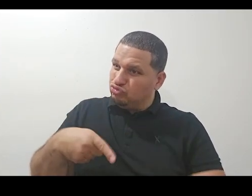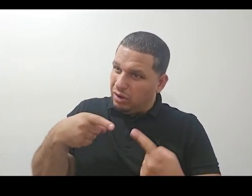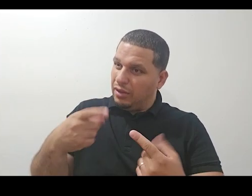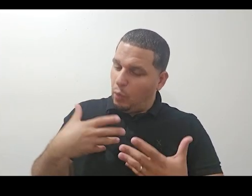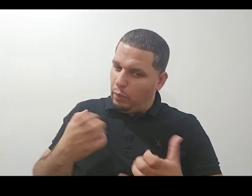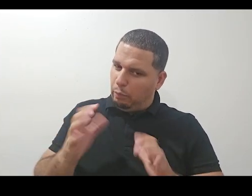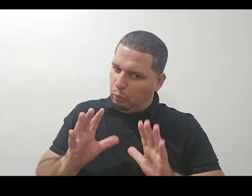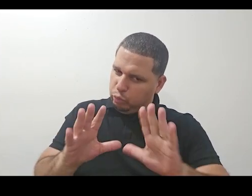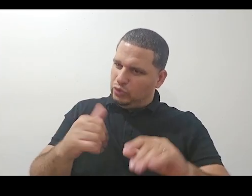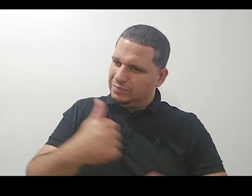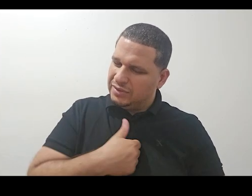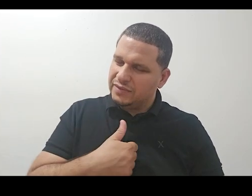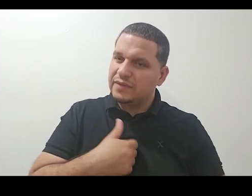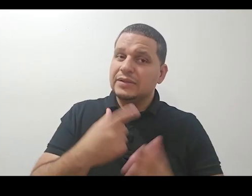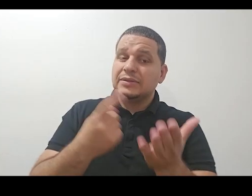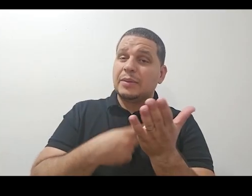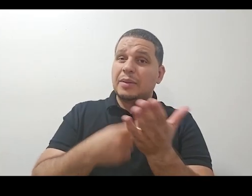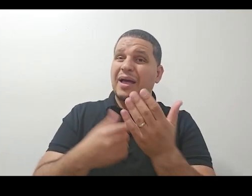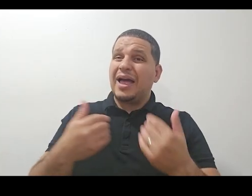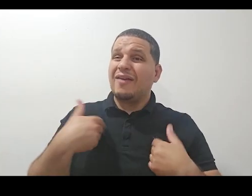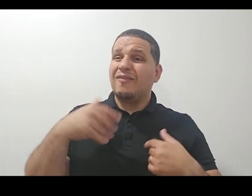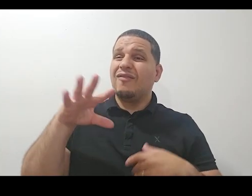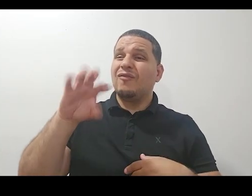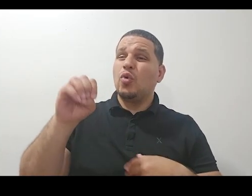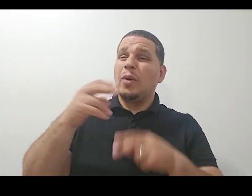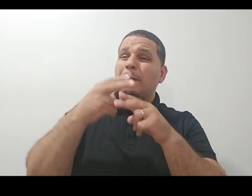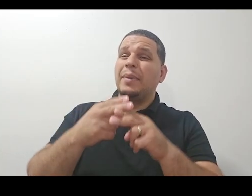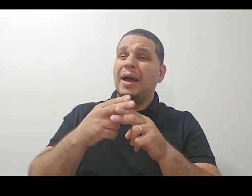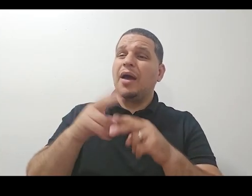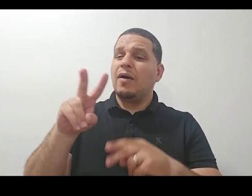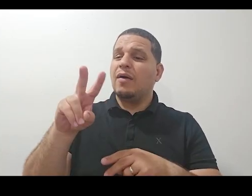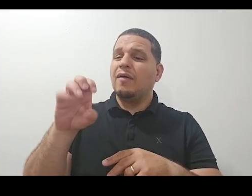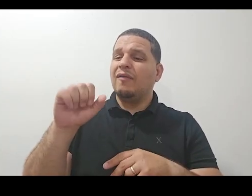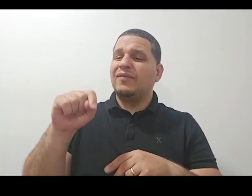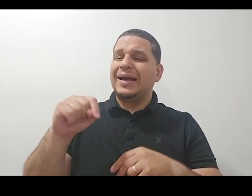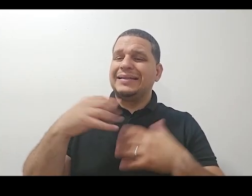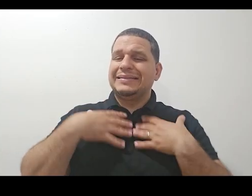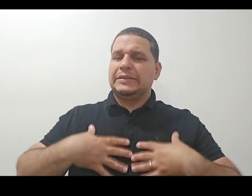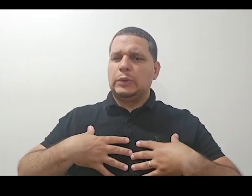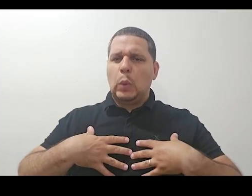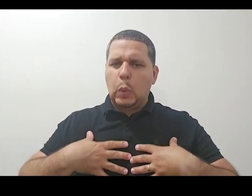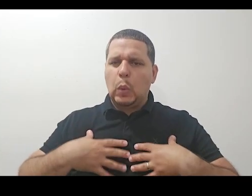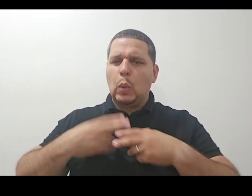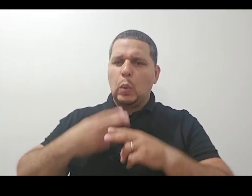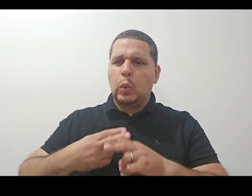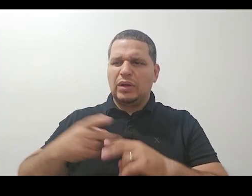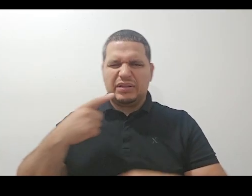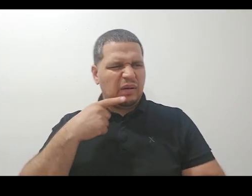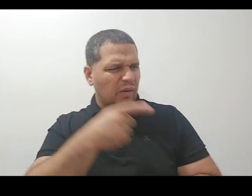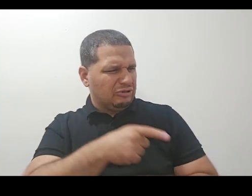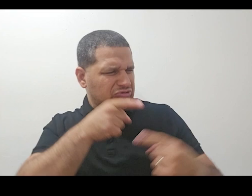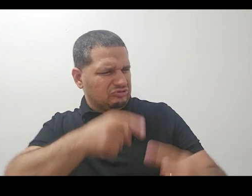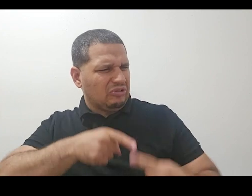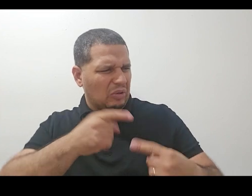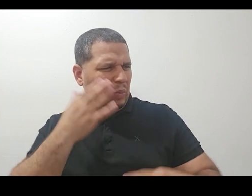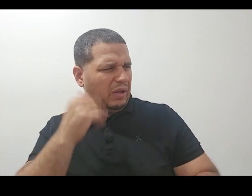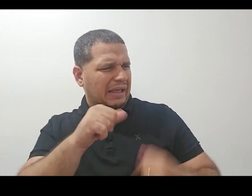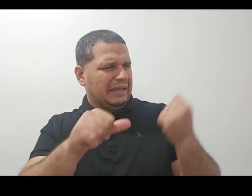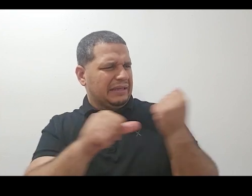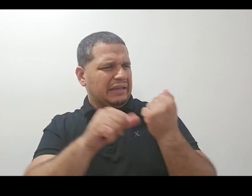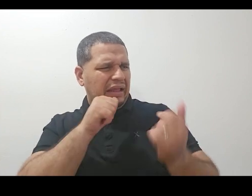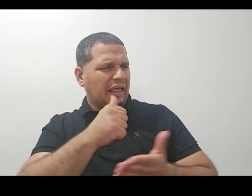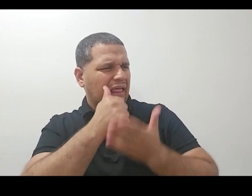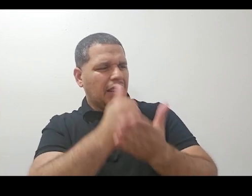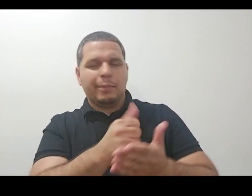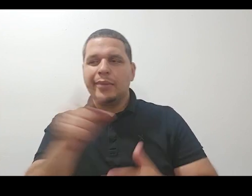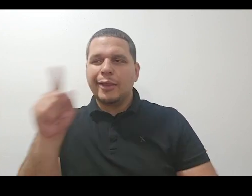I wanted to push myself. There were times I had a 40-pound weighted vest on, and they would say, wow, he's struggling. How come his aide